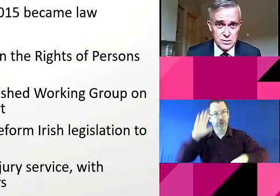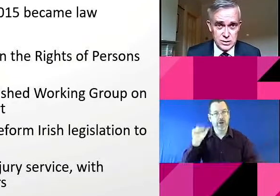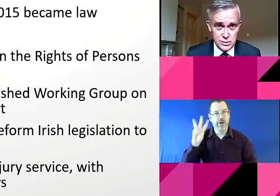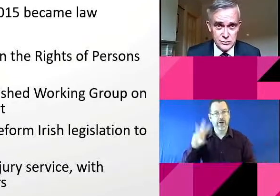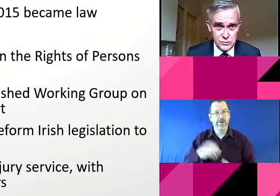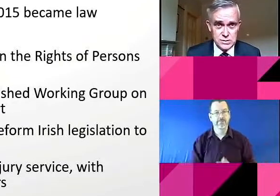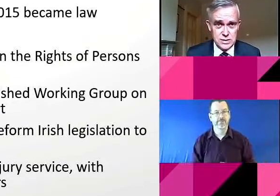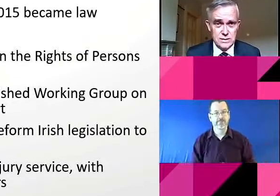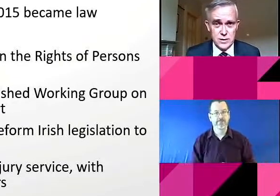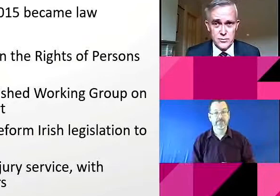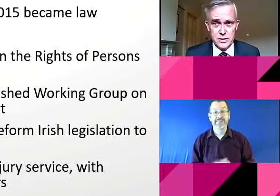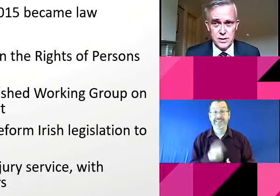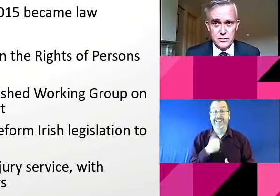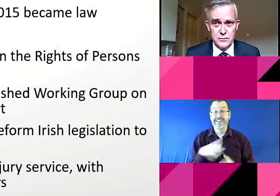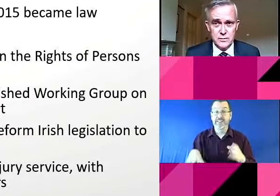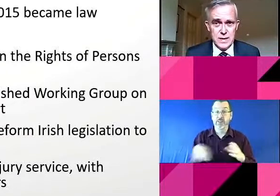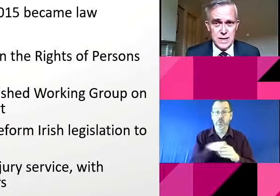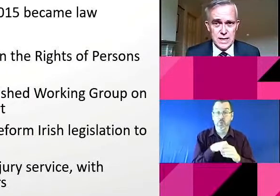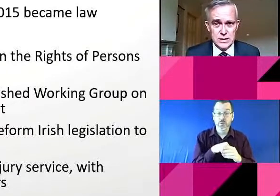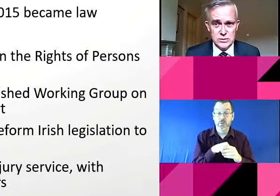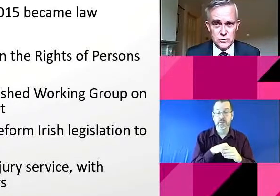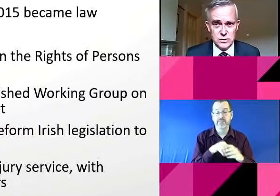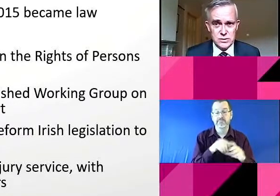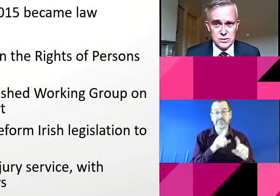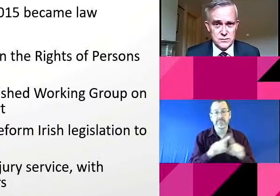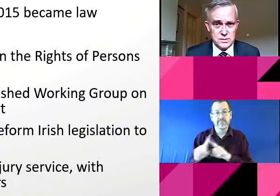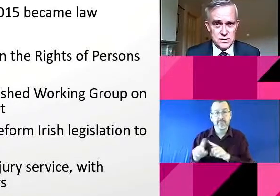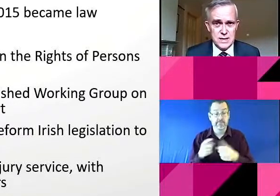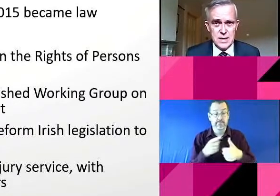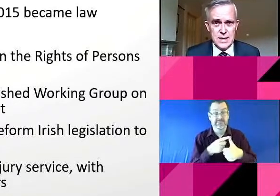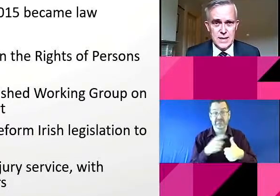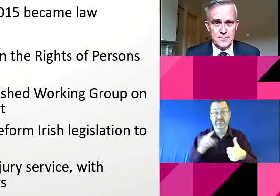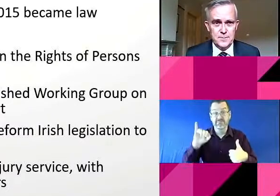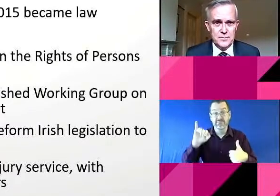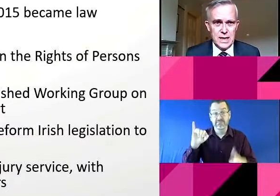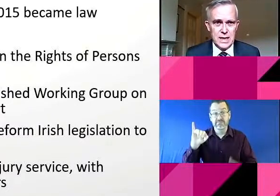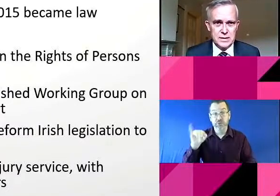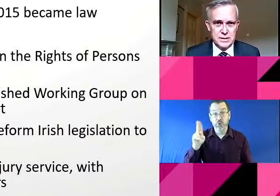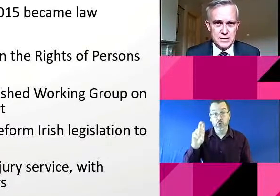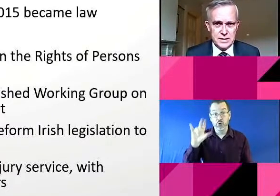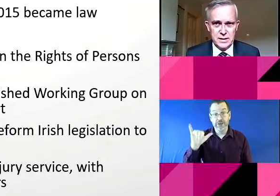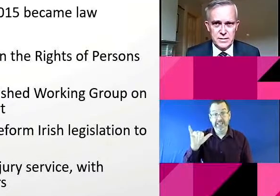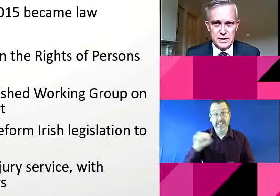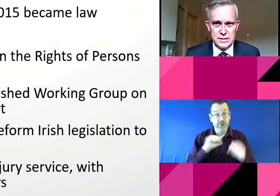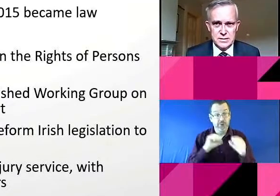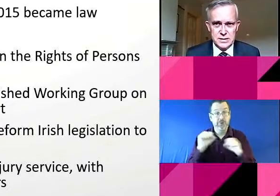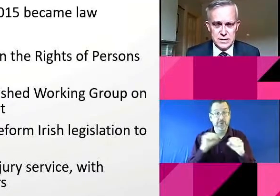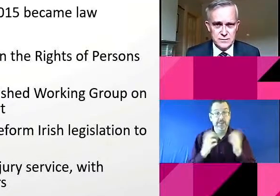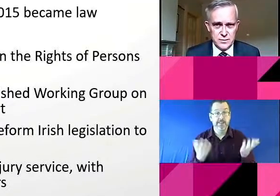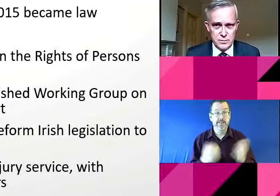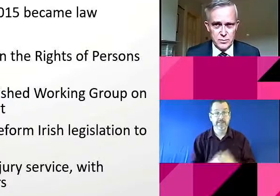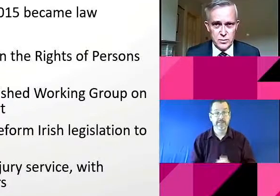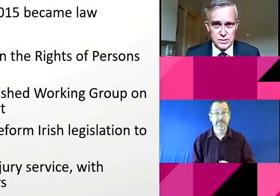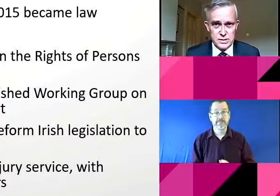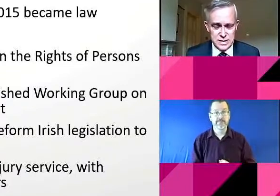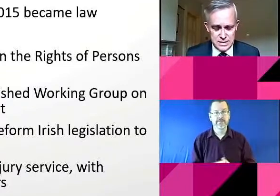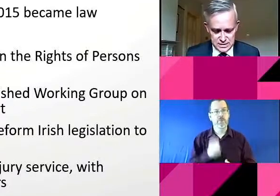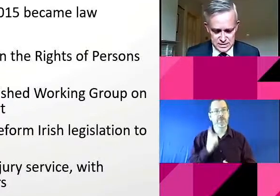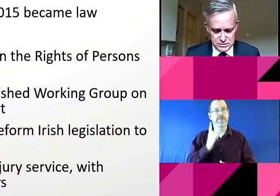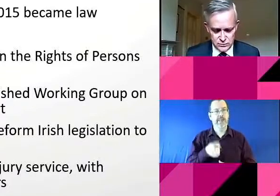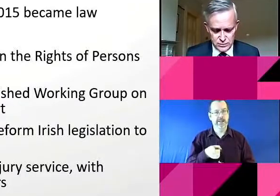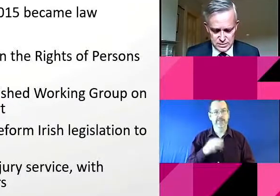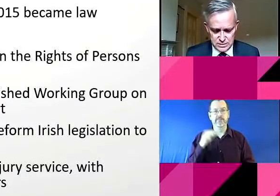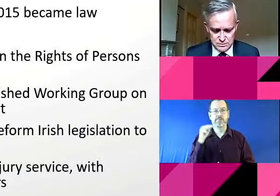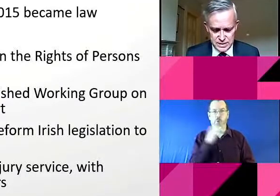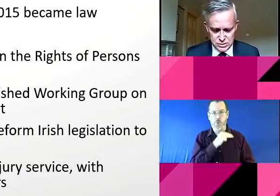that includes in the area of jury service. And that, I think, is very important, as